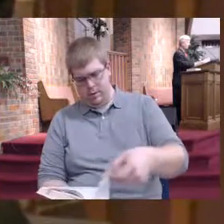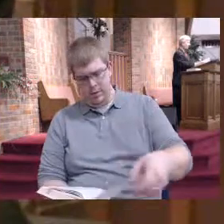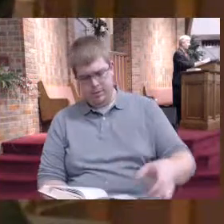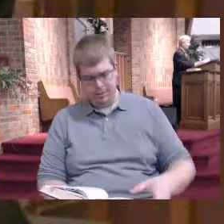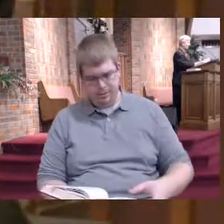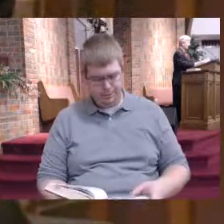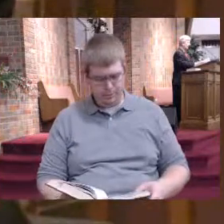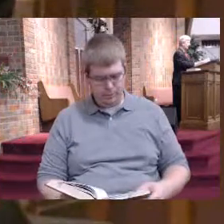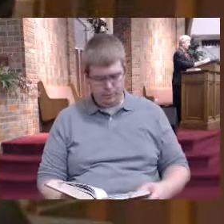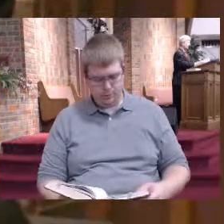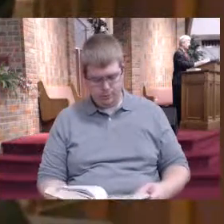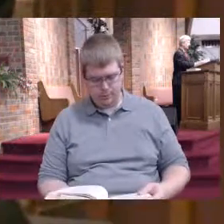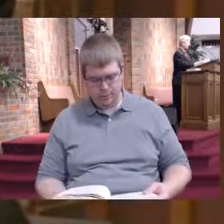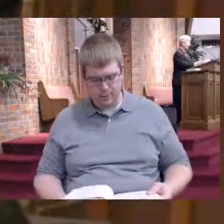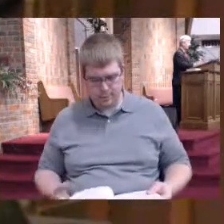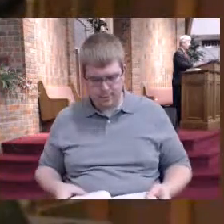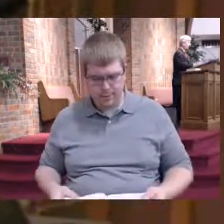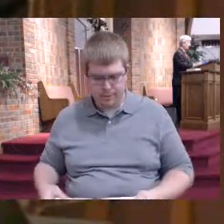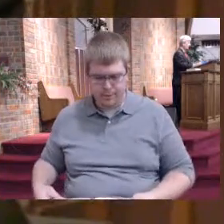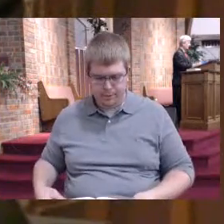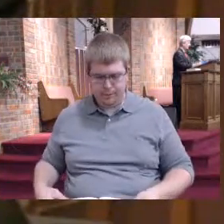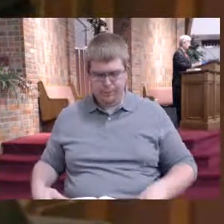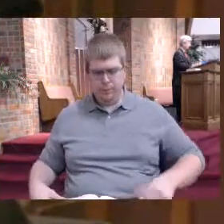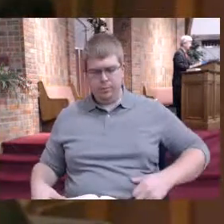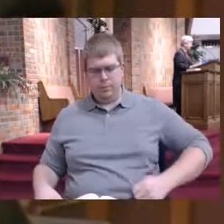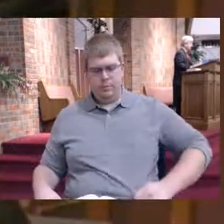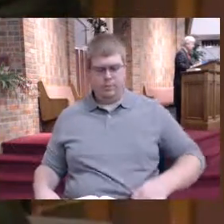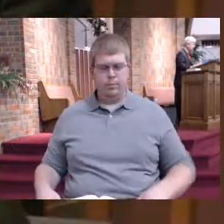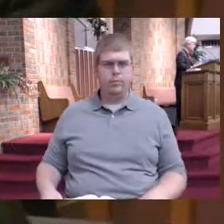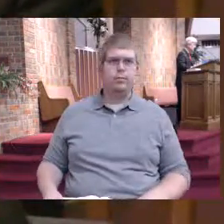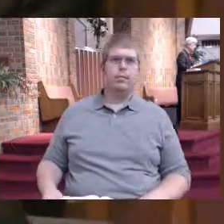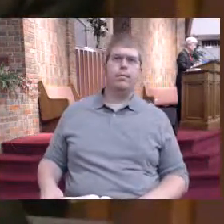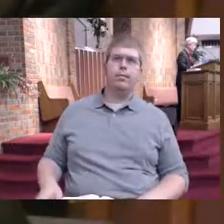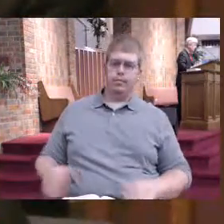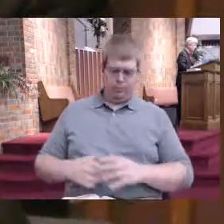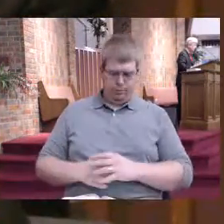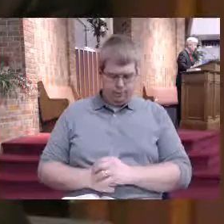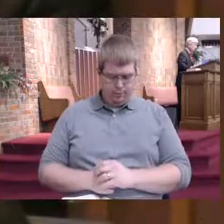454. Now number 300.